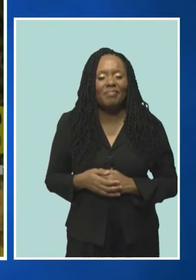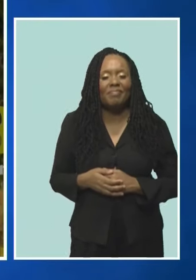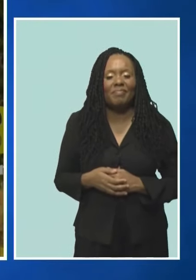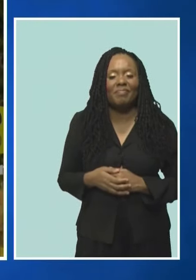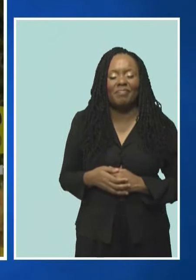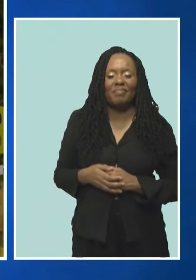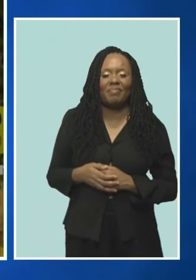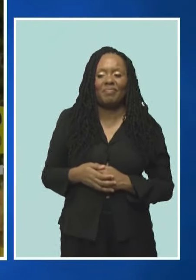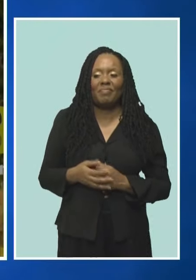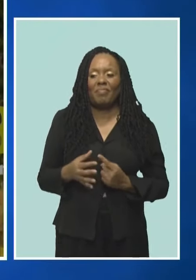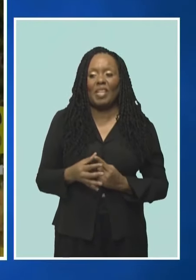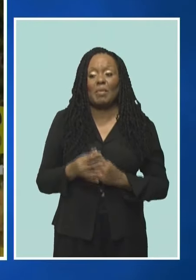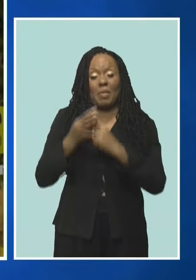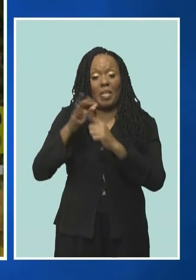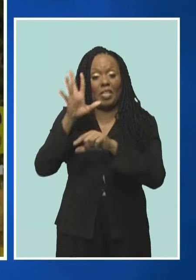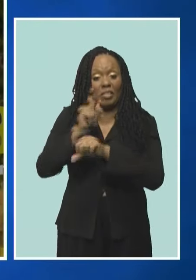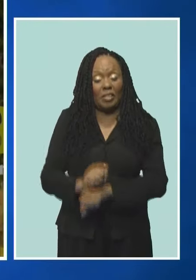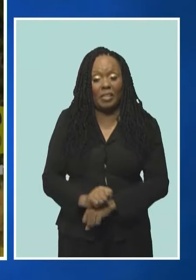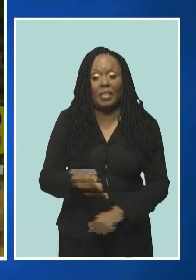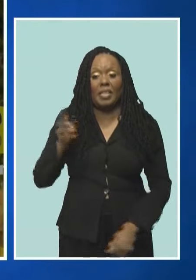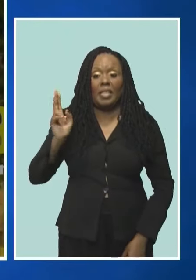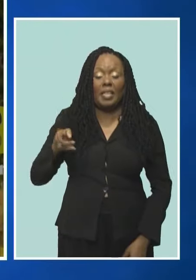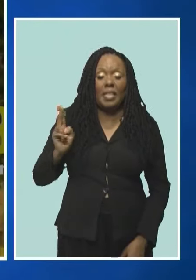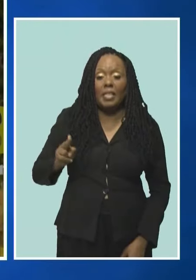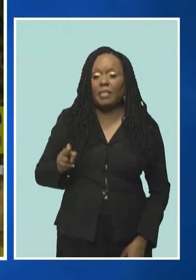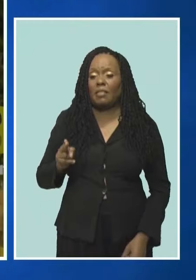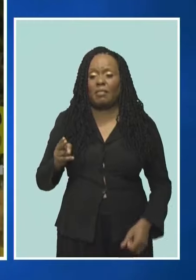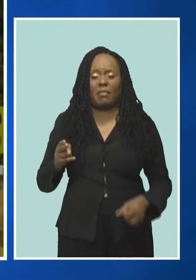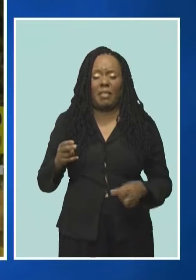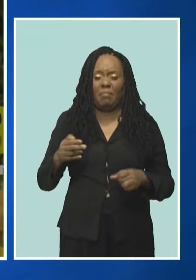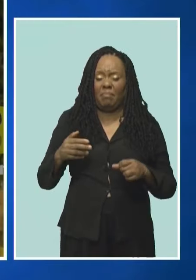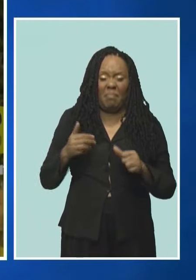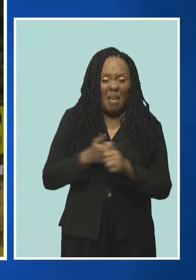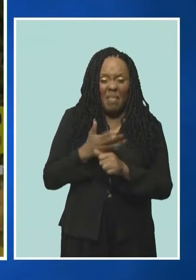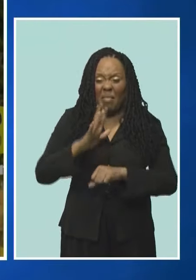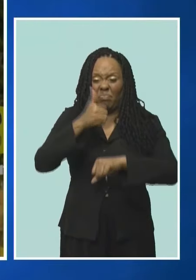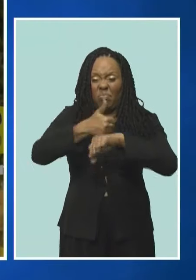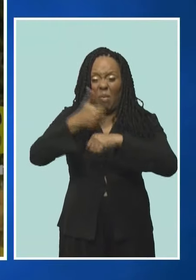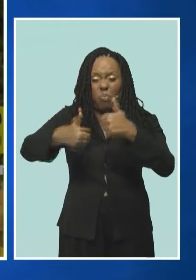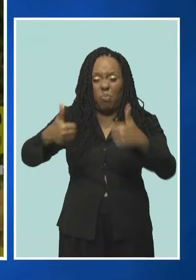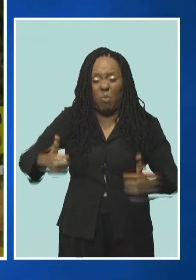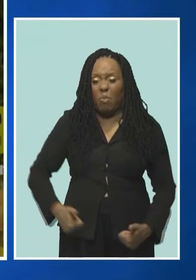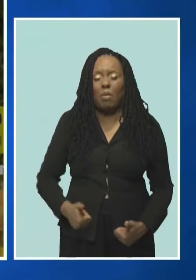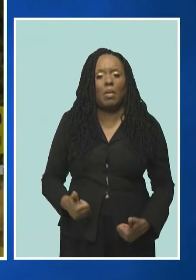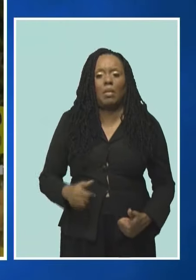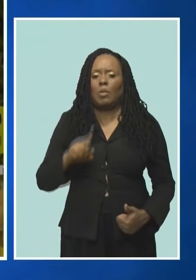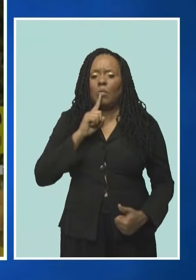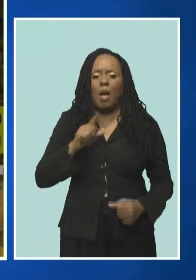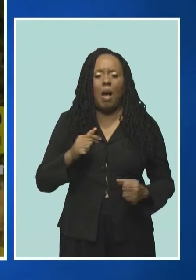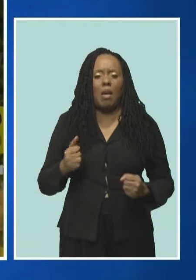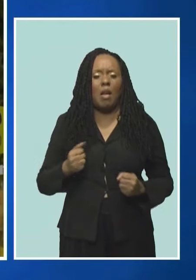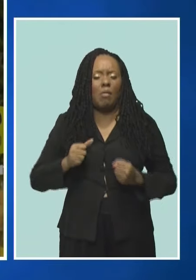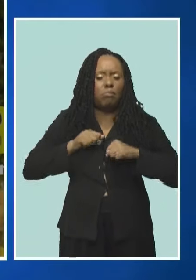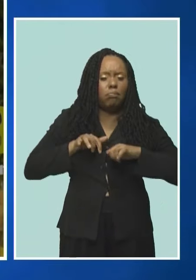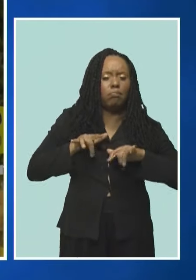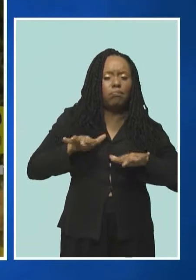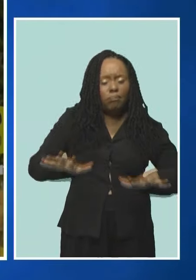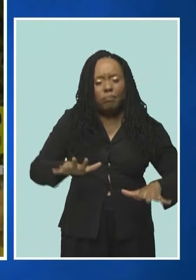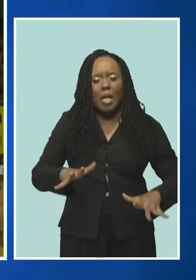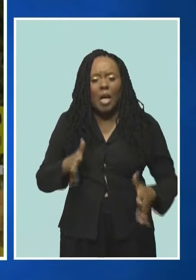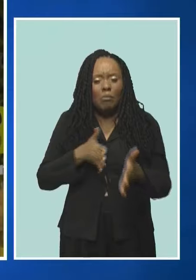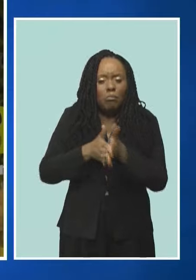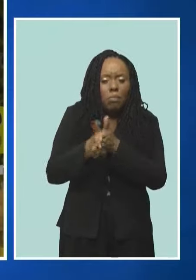traditions, historical landmarks, and a vibrant, very vibrant community spirit, all of which